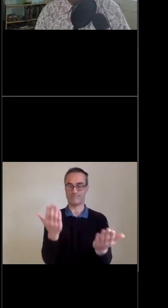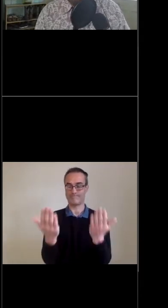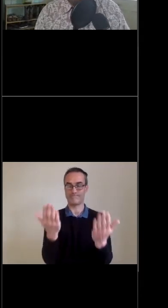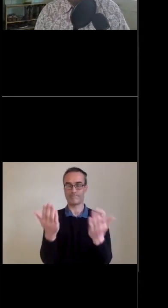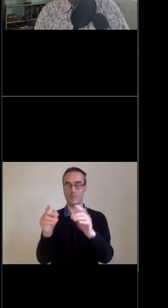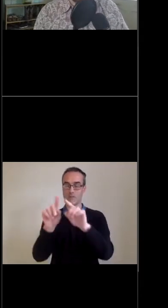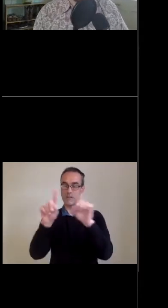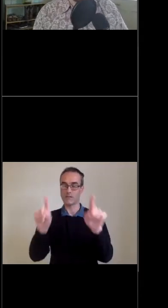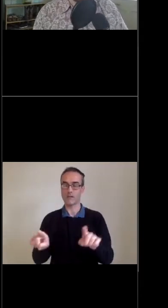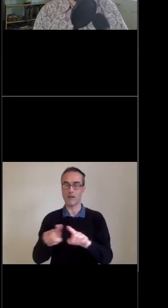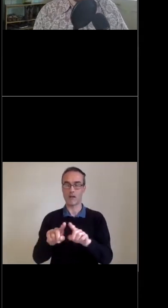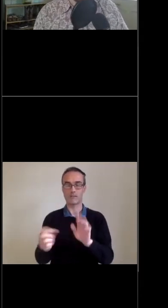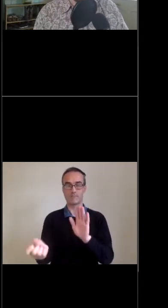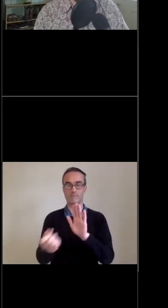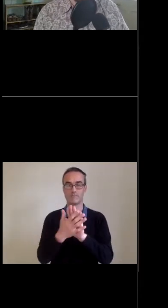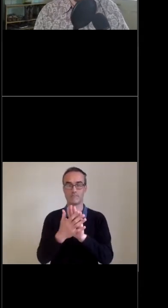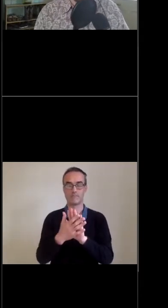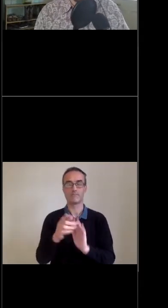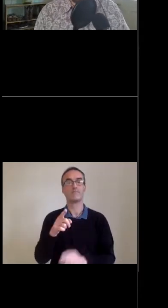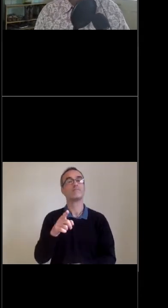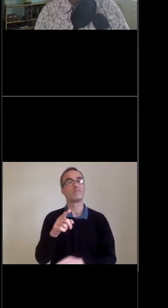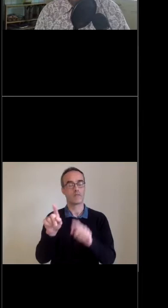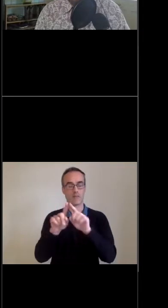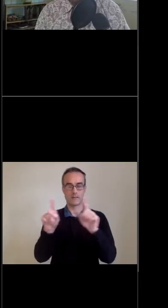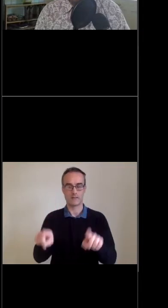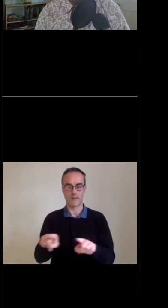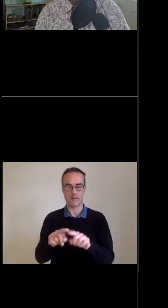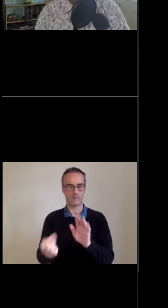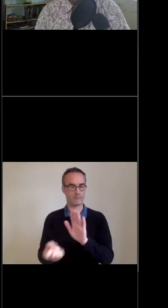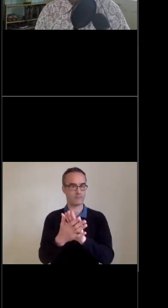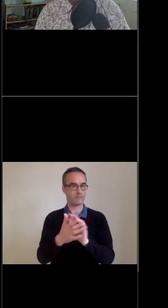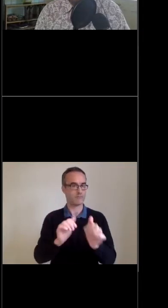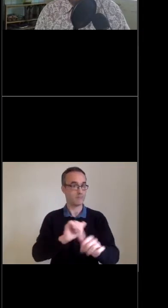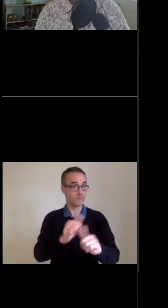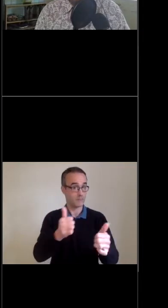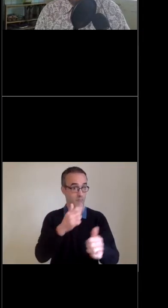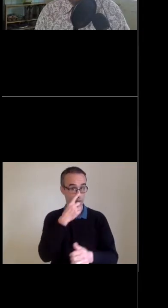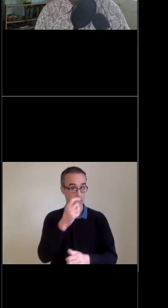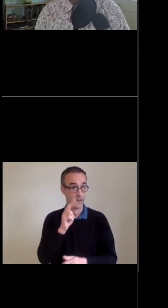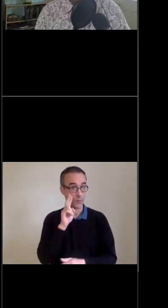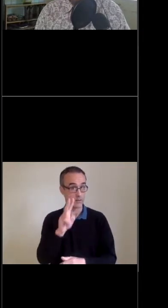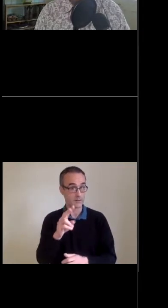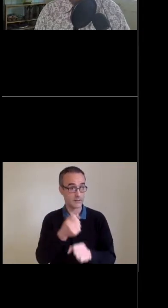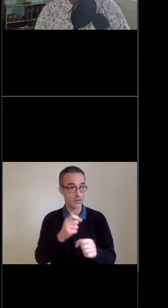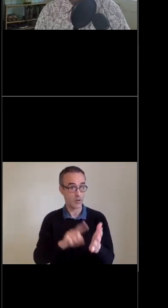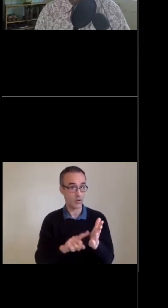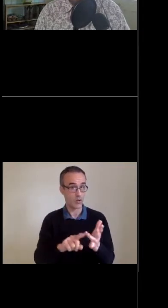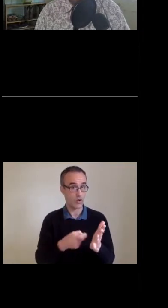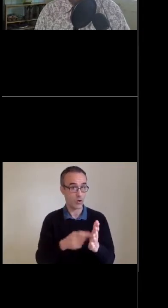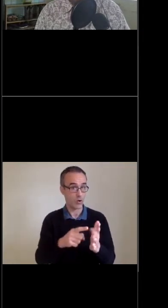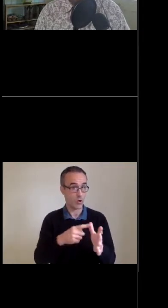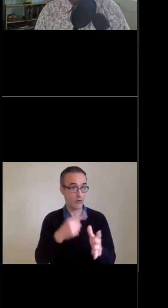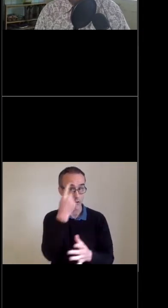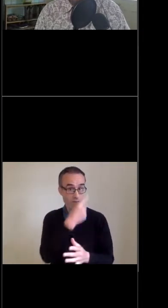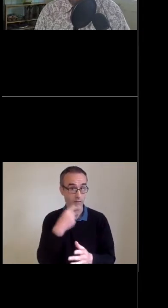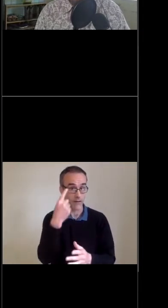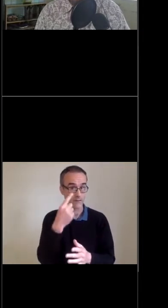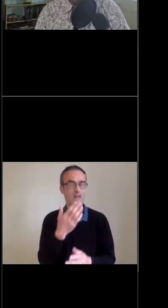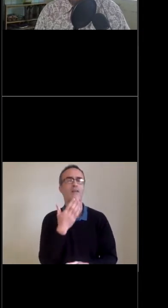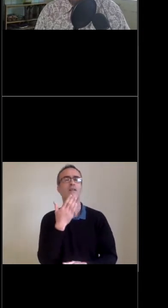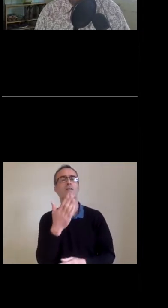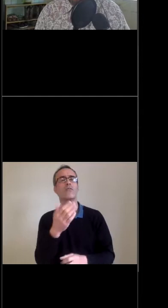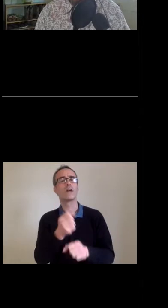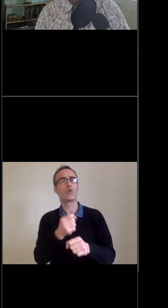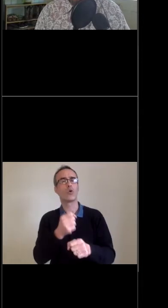us. So there's Gloria's slides. Let's see if we can hear and see Gloria as well. Hi, Gloria. Thank you ever so much for joining